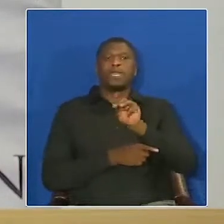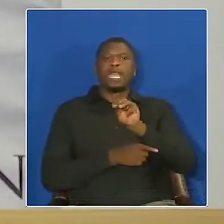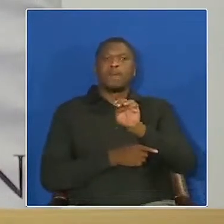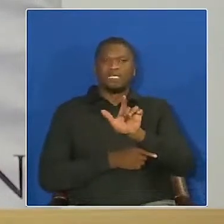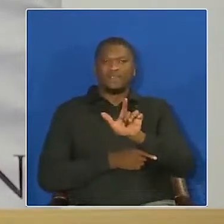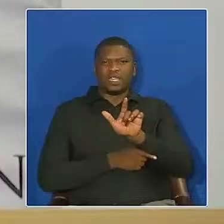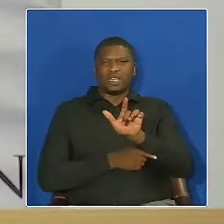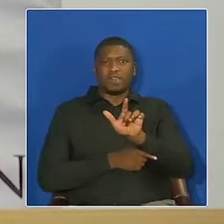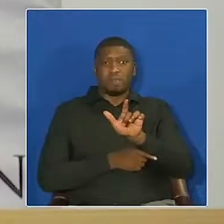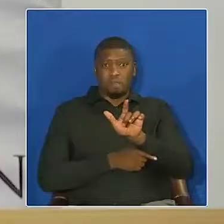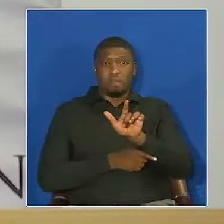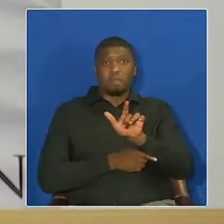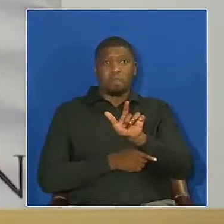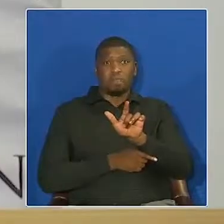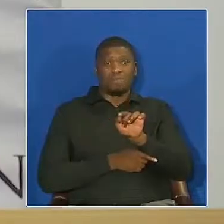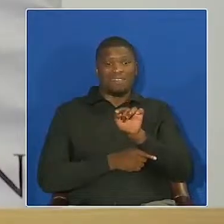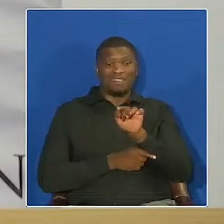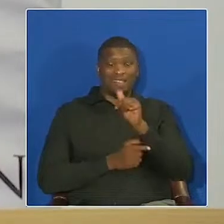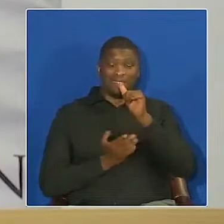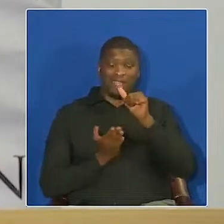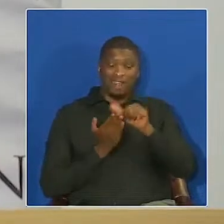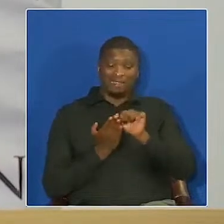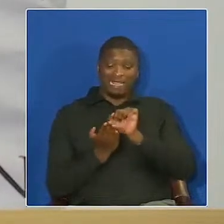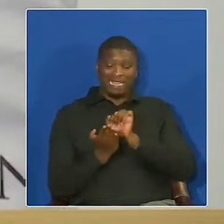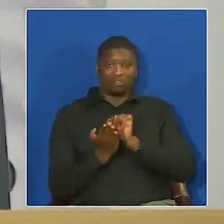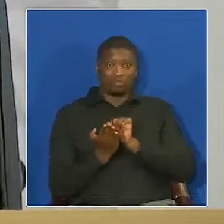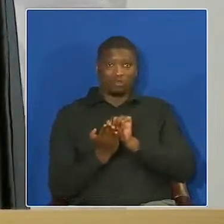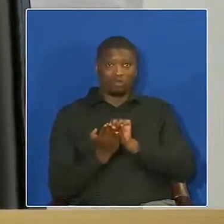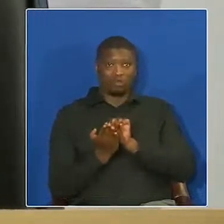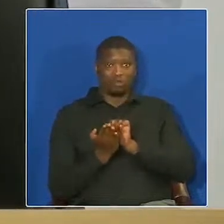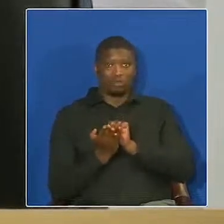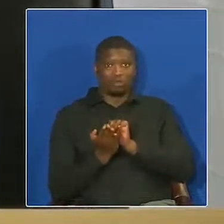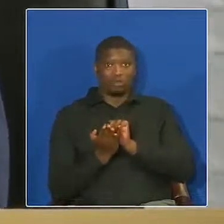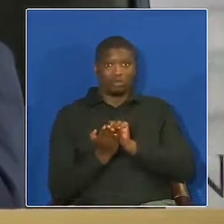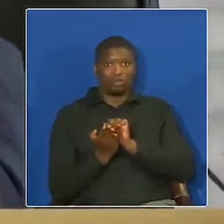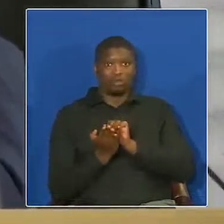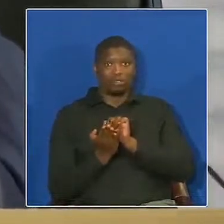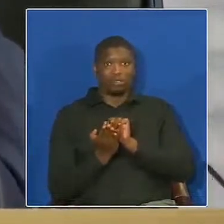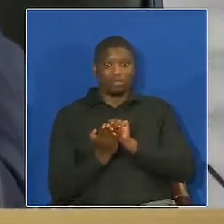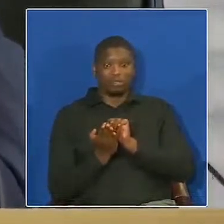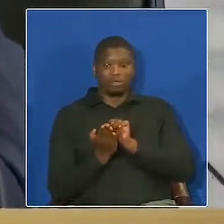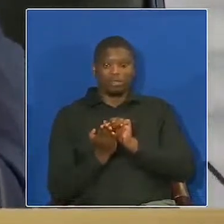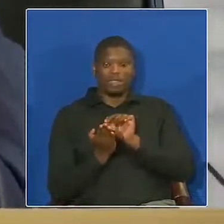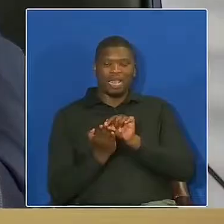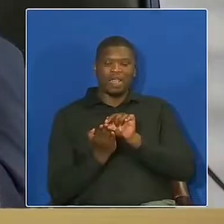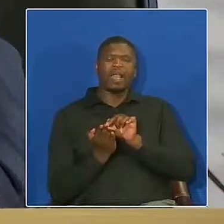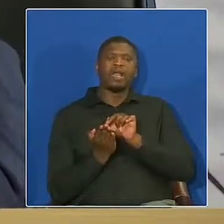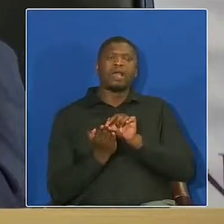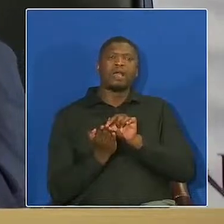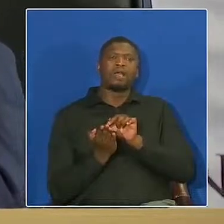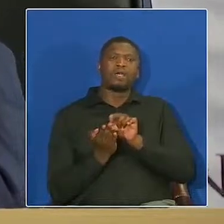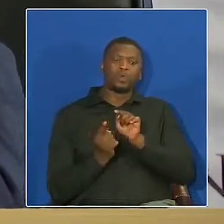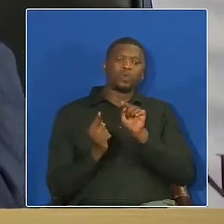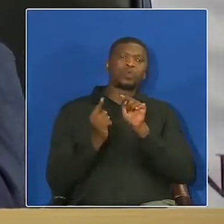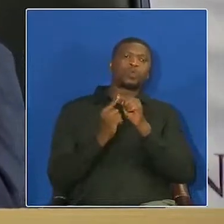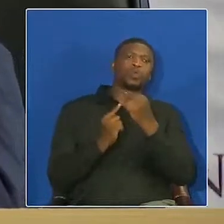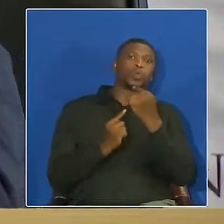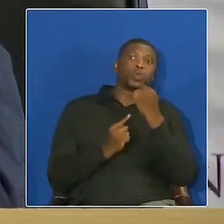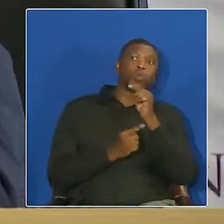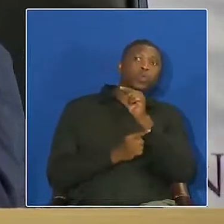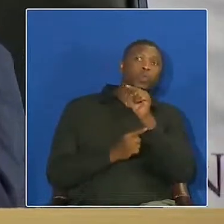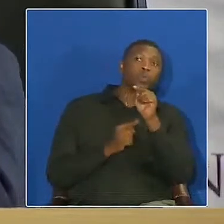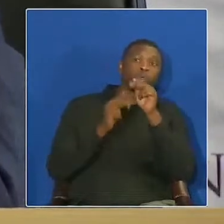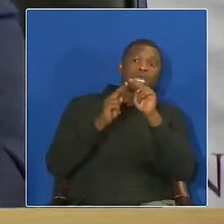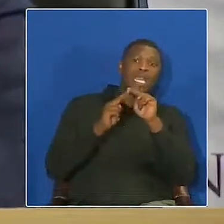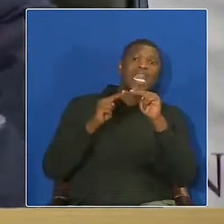it is a letter with the head directed to the National Commissioner of